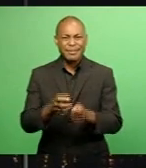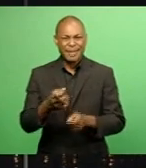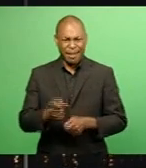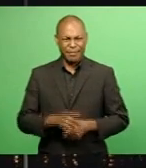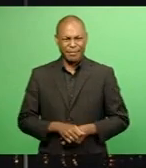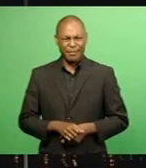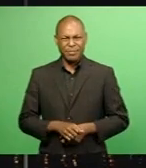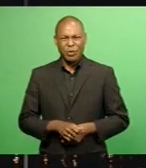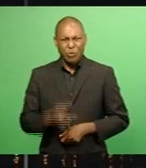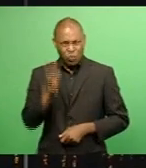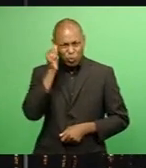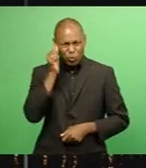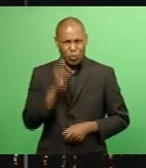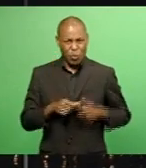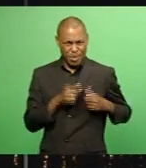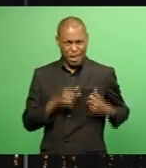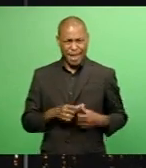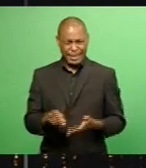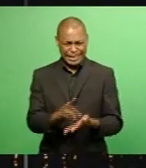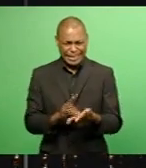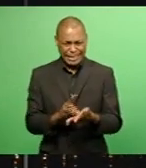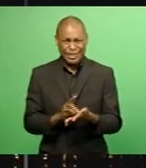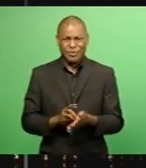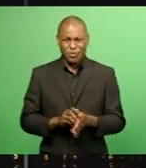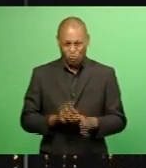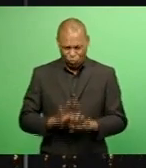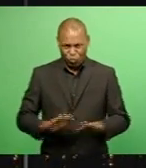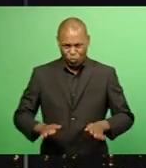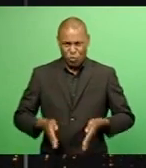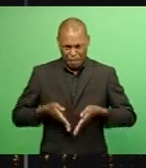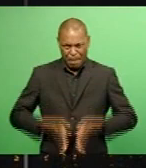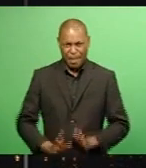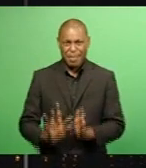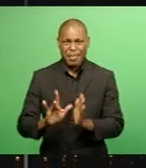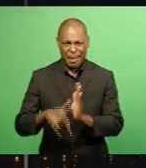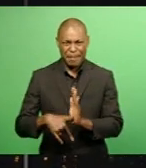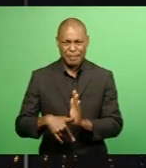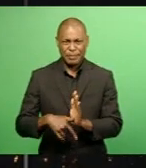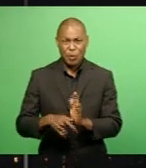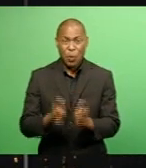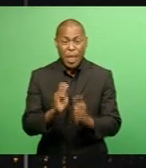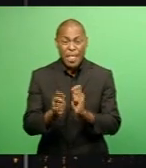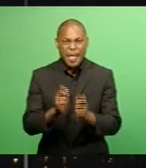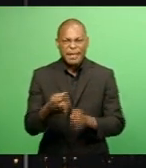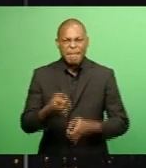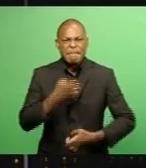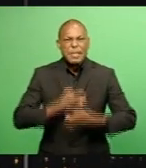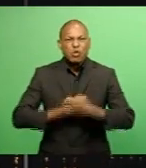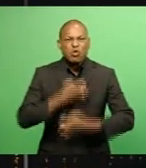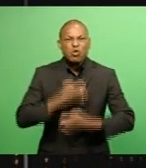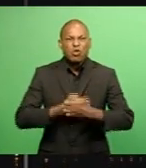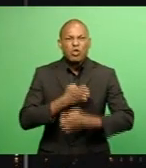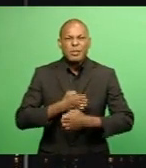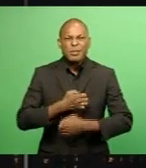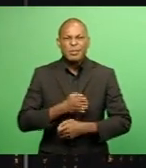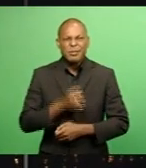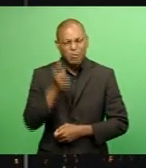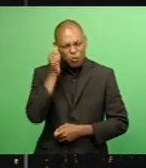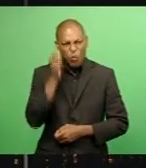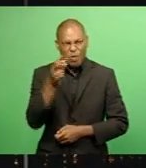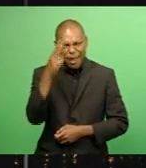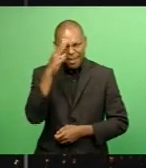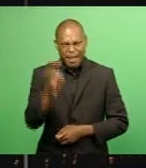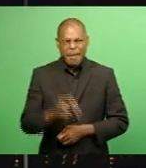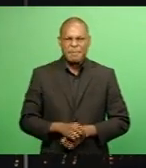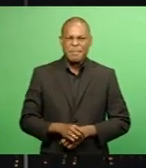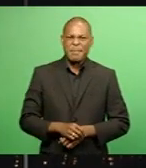detect congenital heart disease in children from birth. The test is conducted using a machine known as the pulse oximeter, which